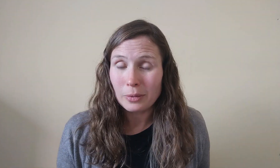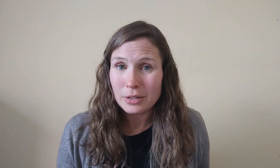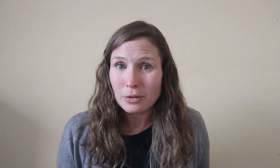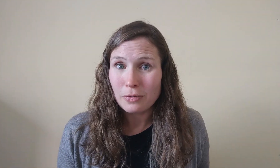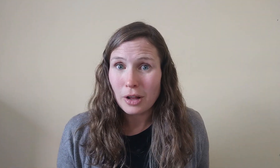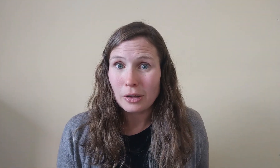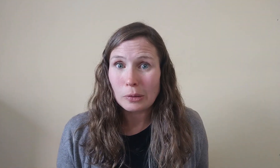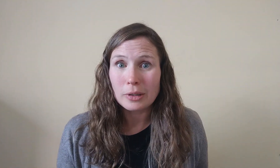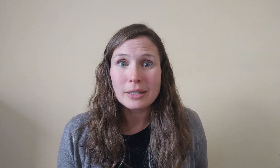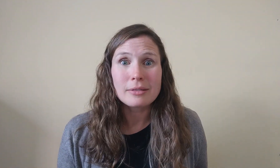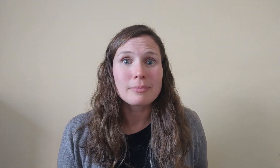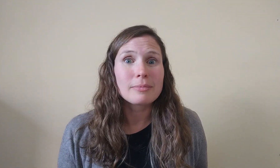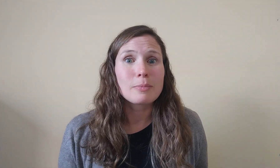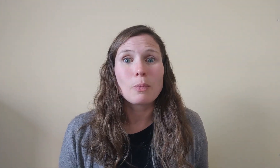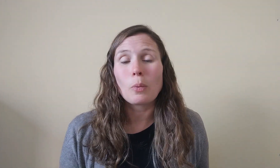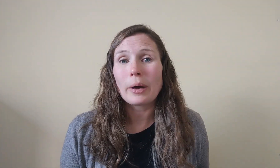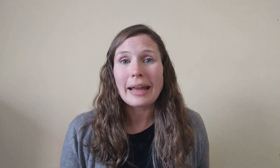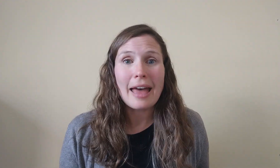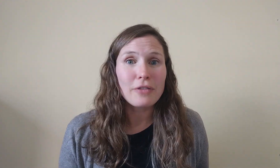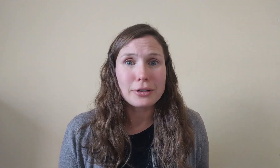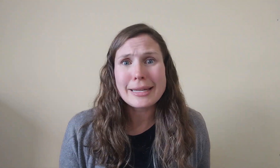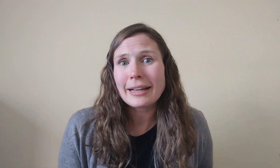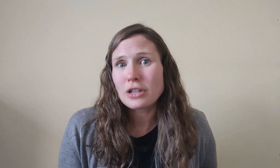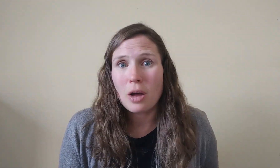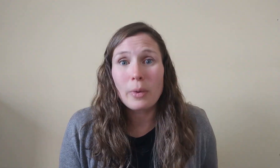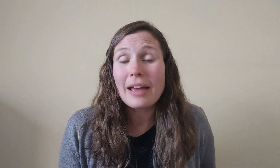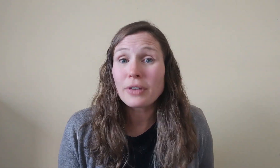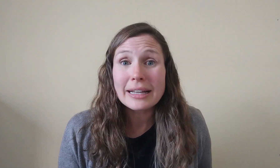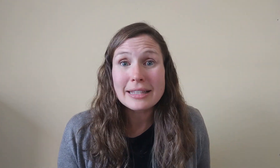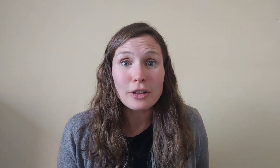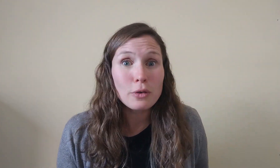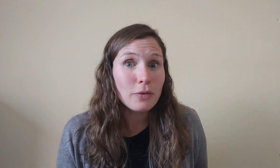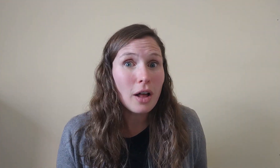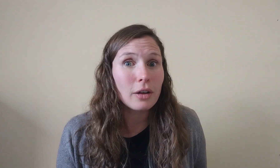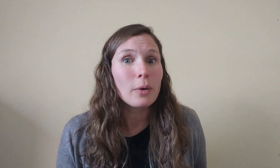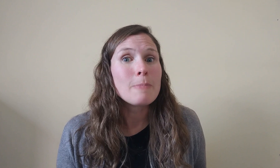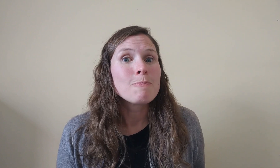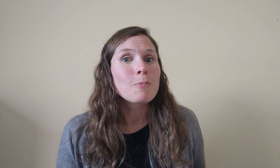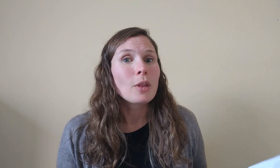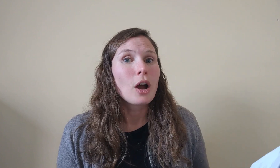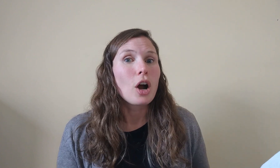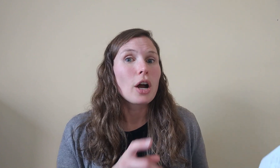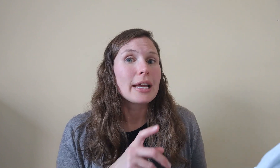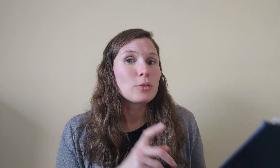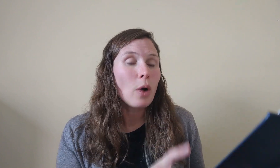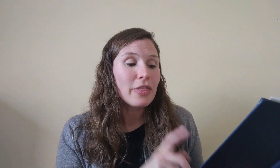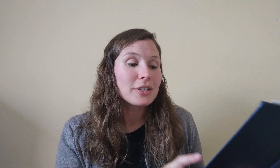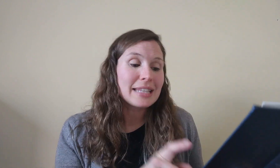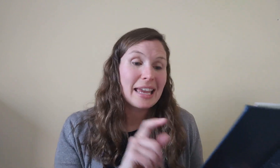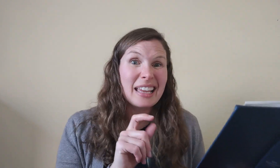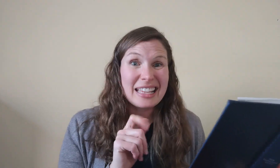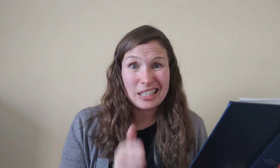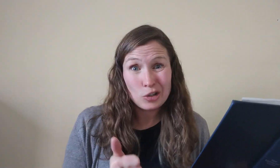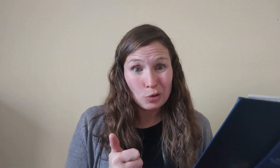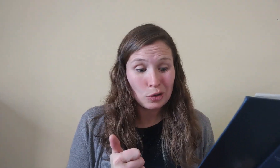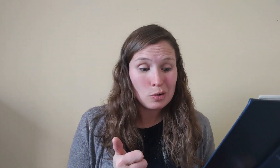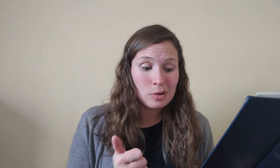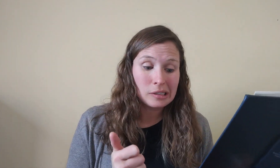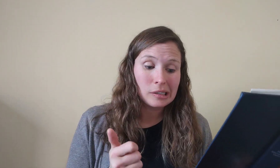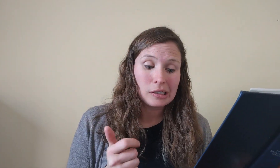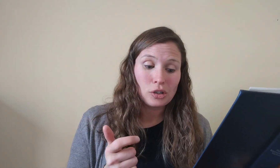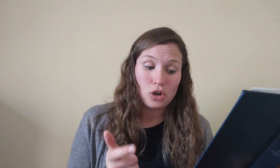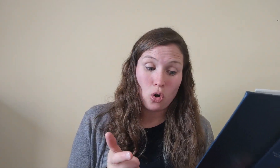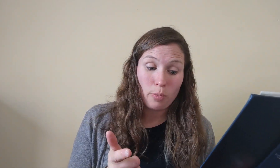YouTube followers you follow, or whatever, TikTok, whatever it is that you follow, is what they're saying, is it